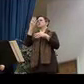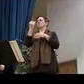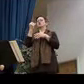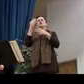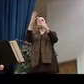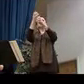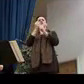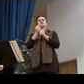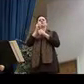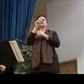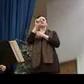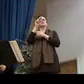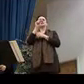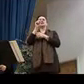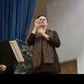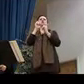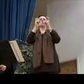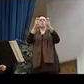Excellence.